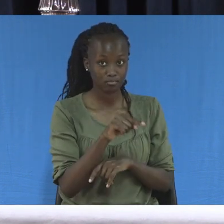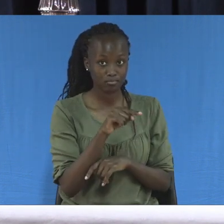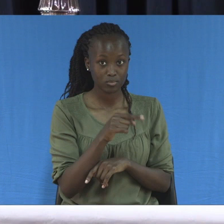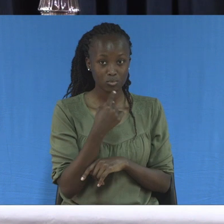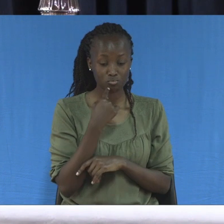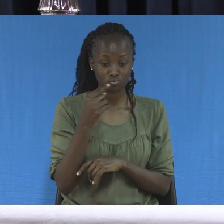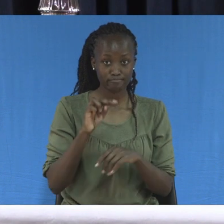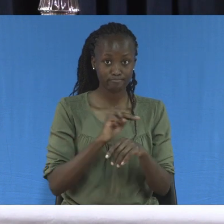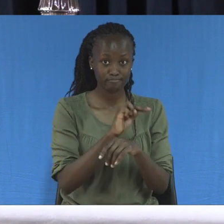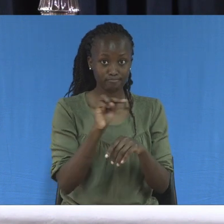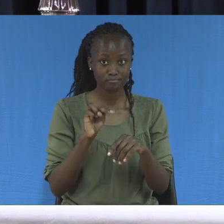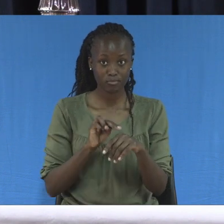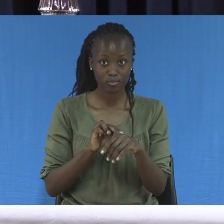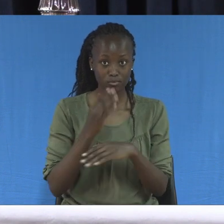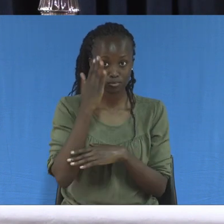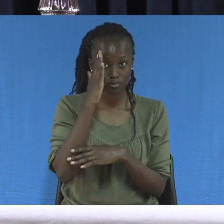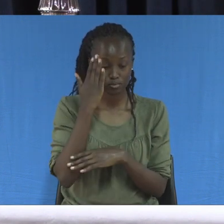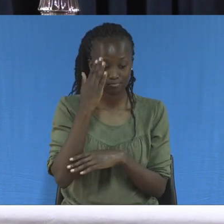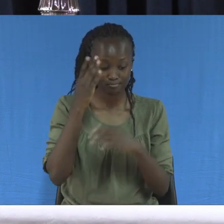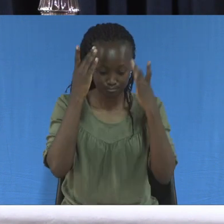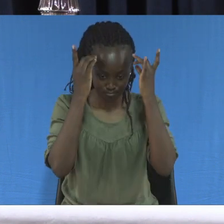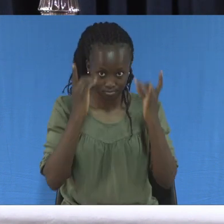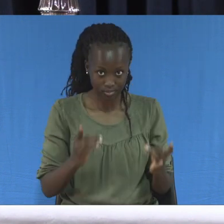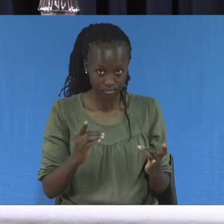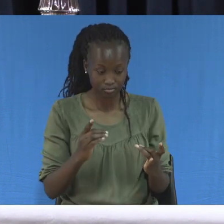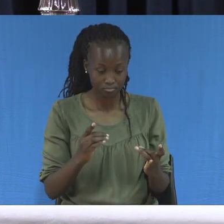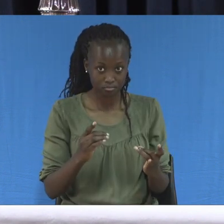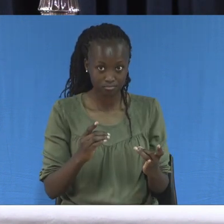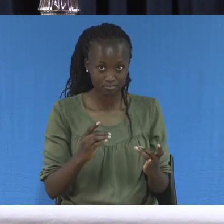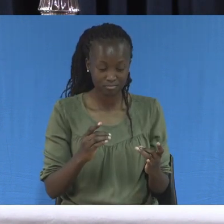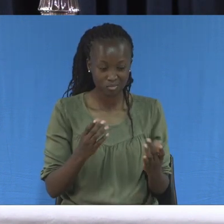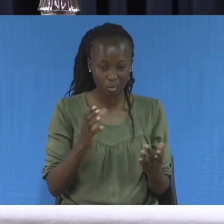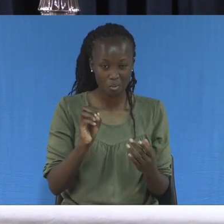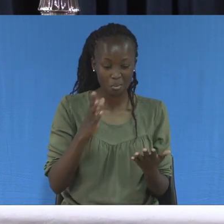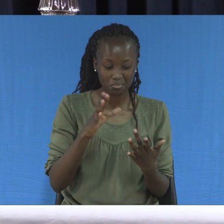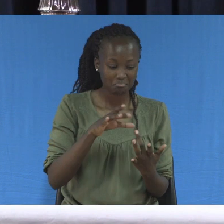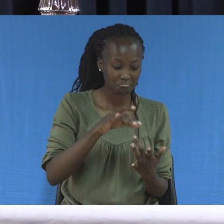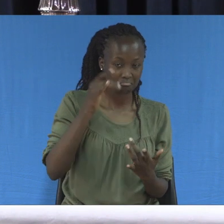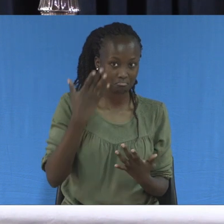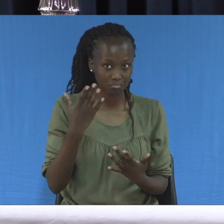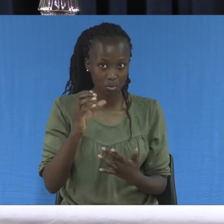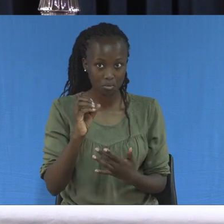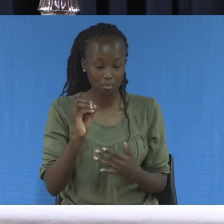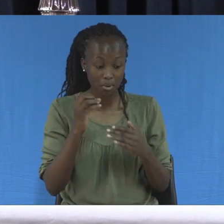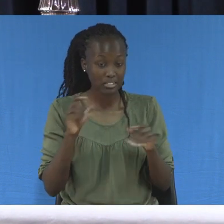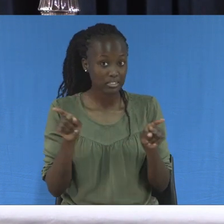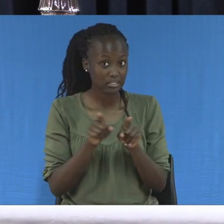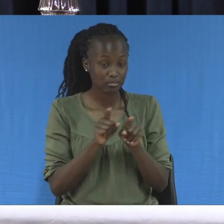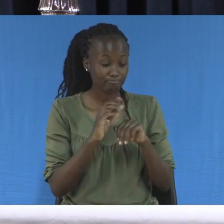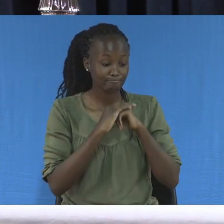the nation, by choice or through compulsion, also